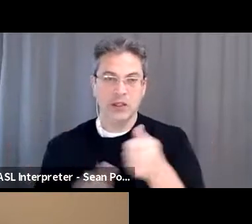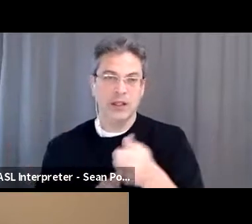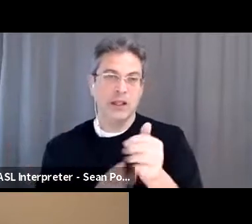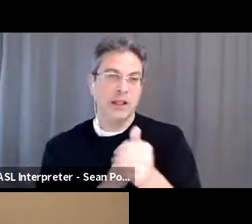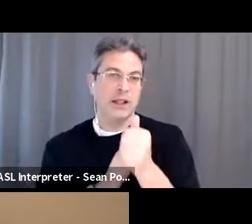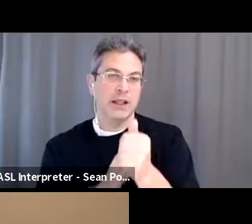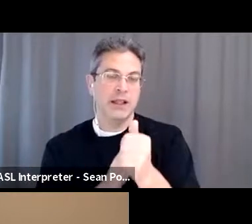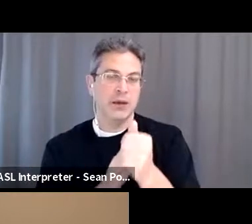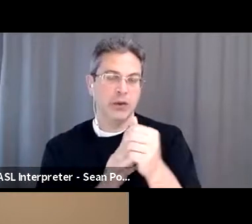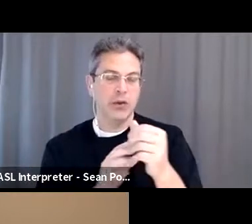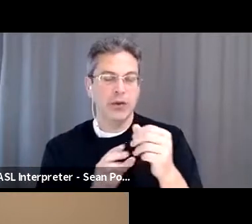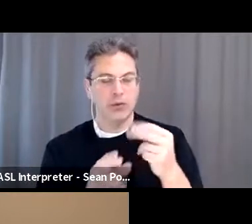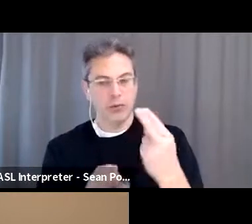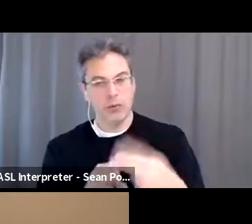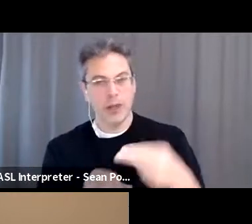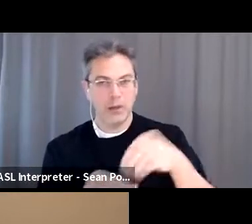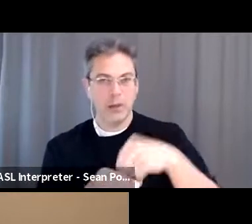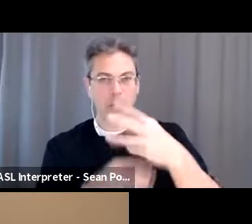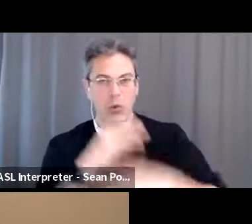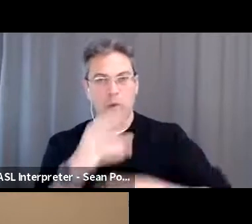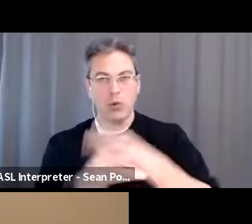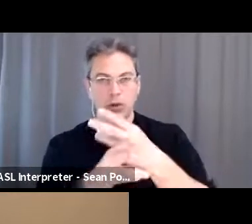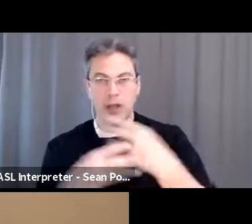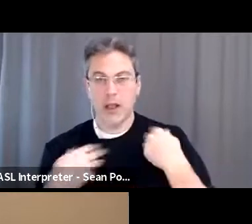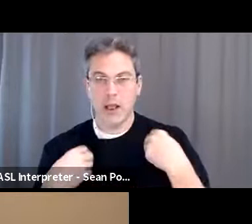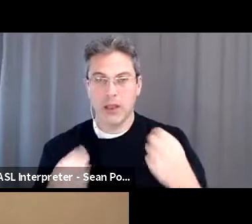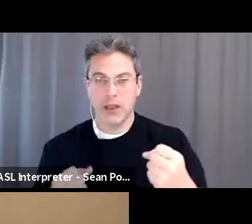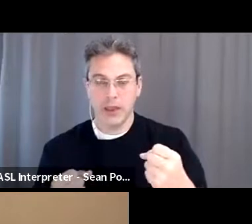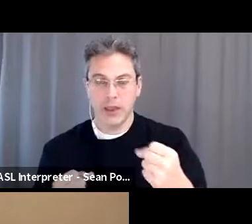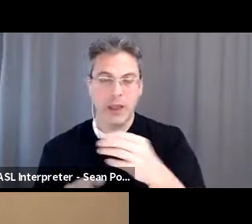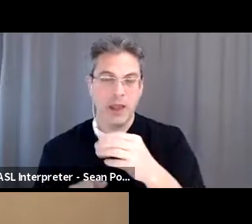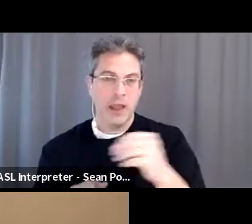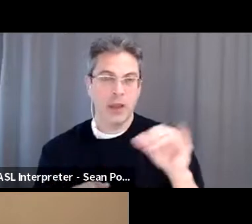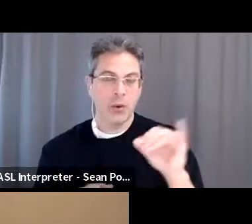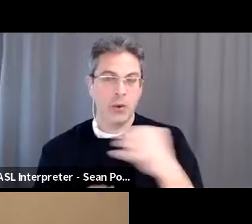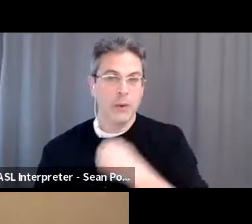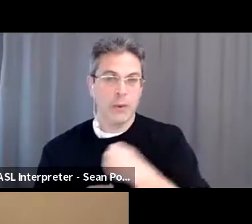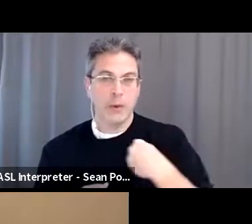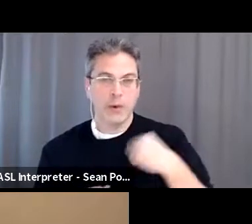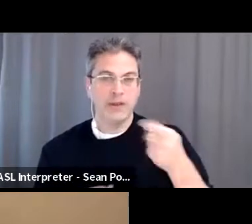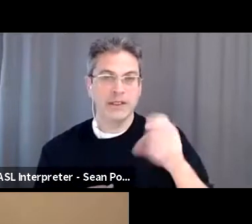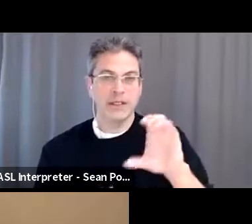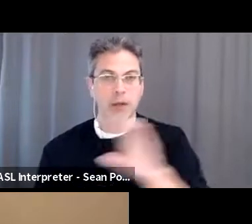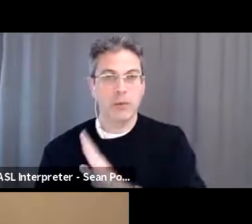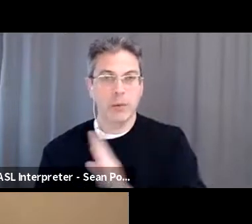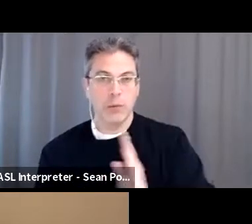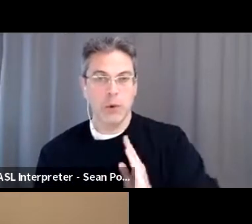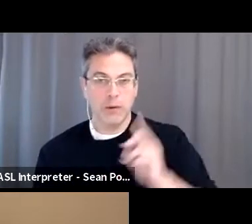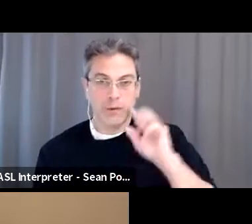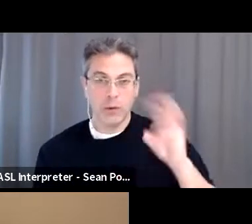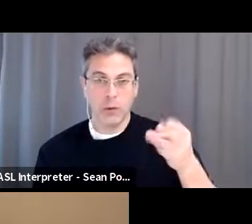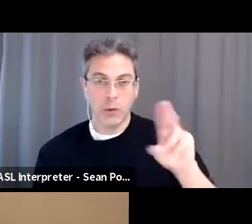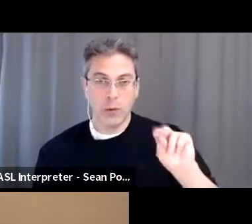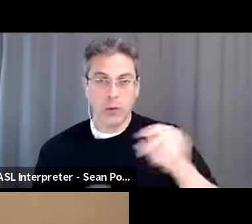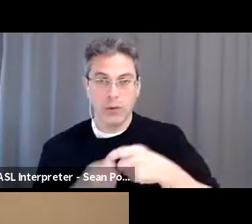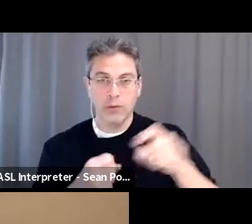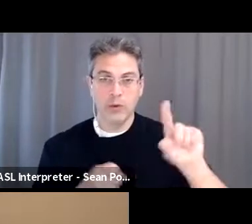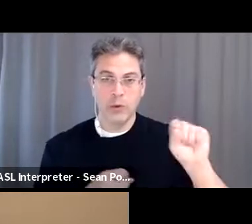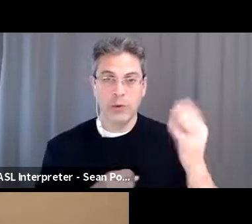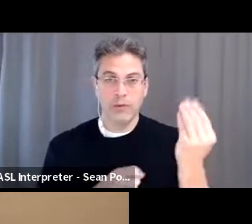global health, including serving as a member of the WHO Executive Board from 2014 to